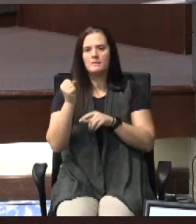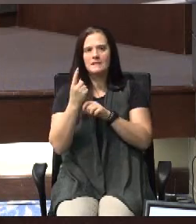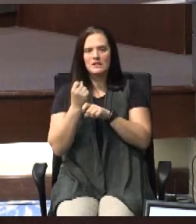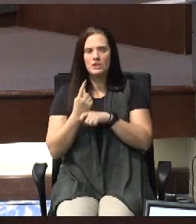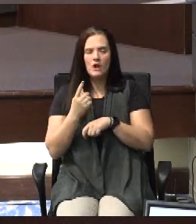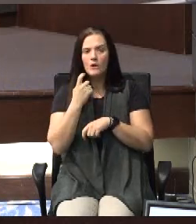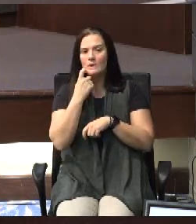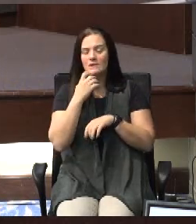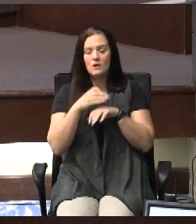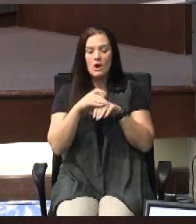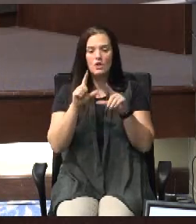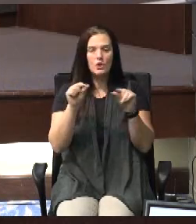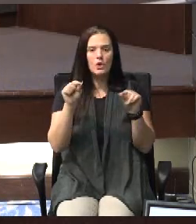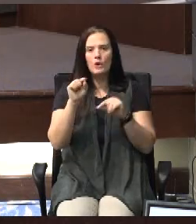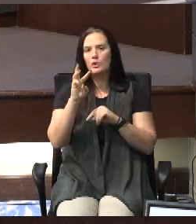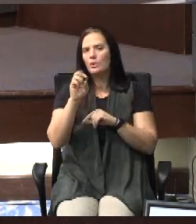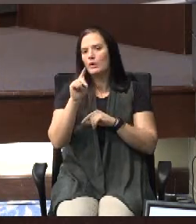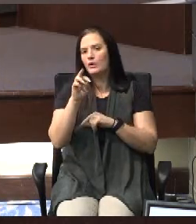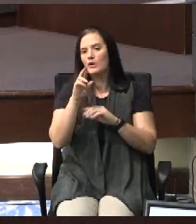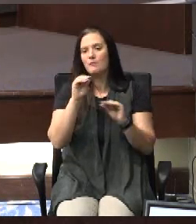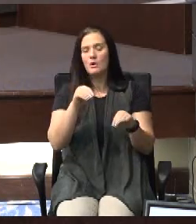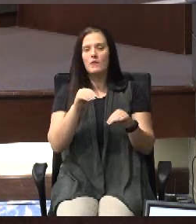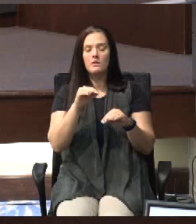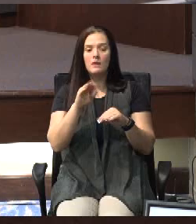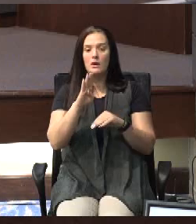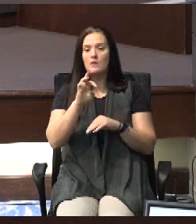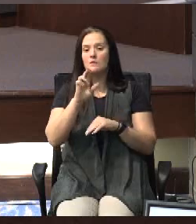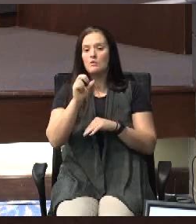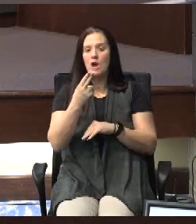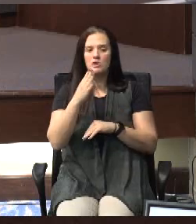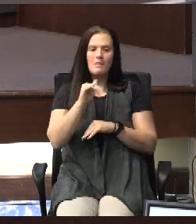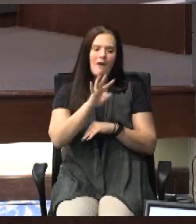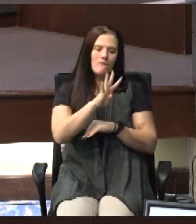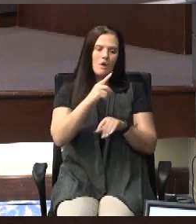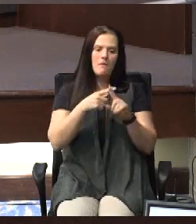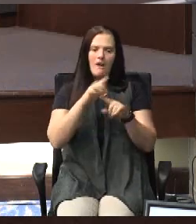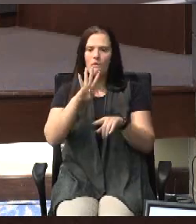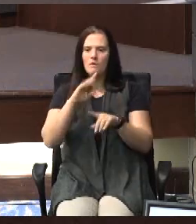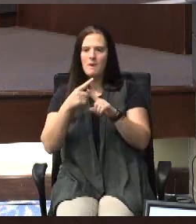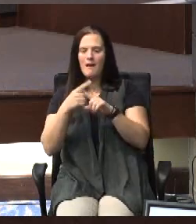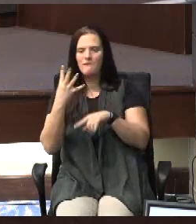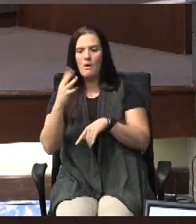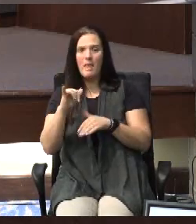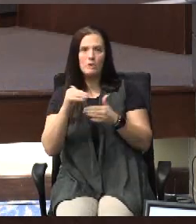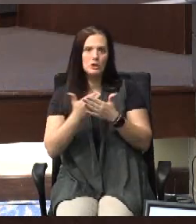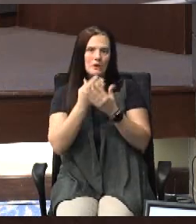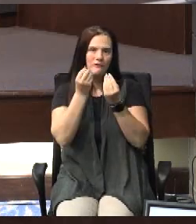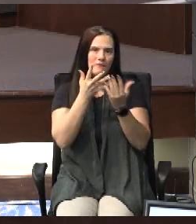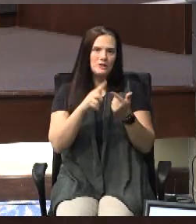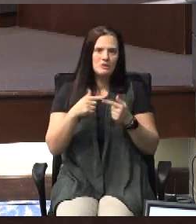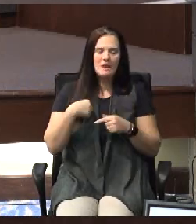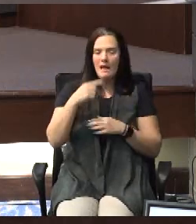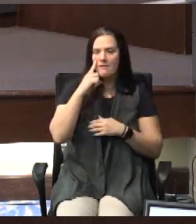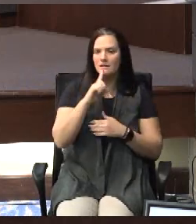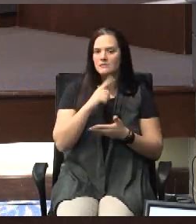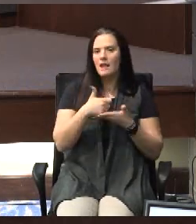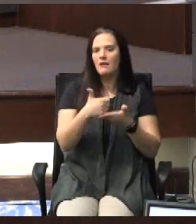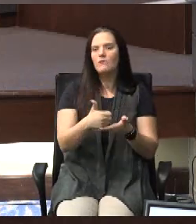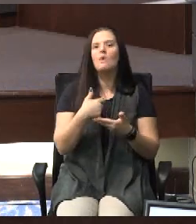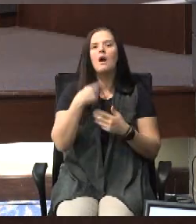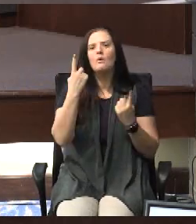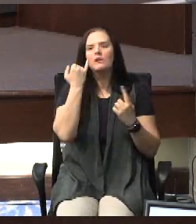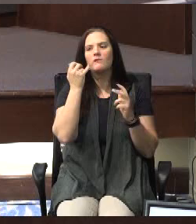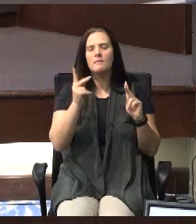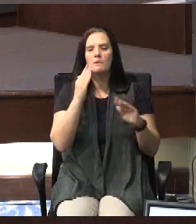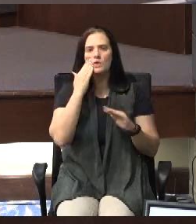love that recently on Twitter they had you can put a pile of brush out that's 4 by 4 by 4. that was brand new information to me that I think is helpful. I wonder if